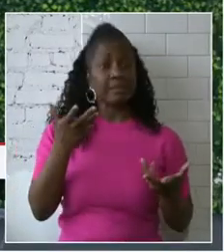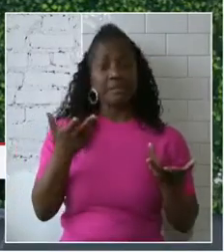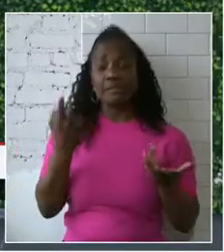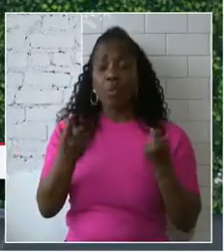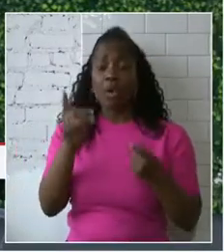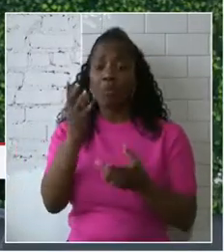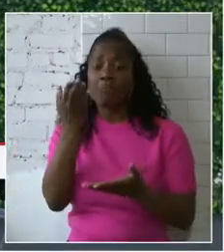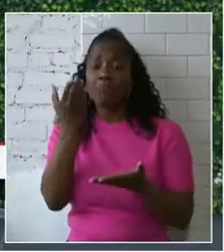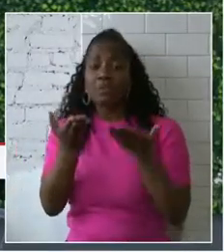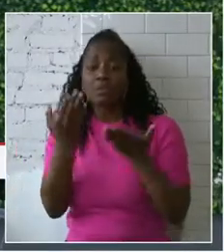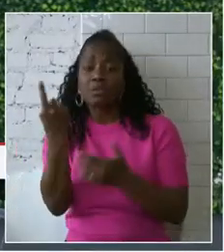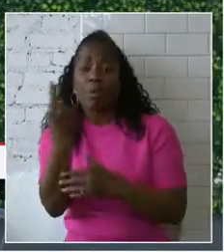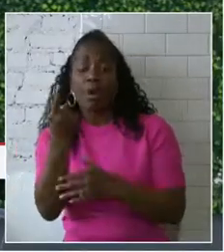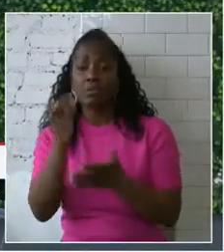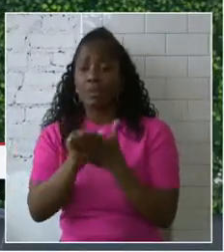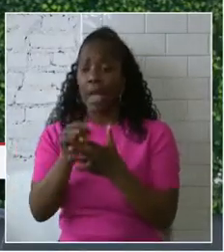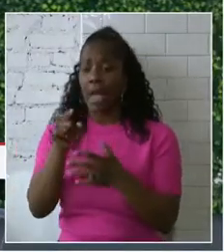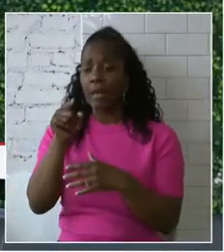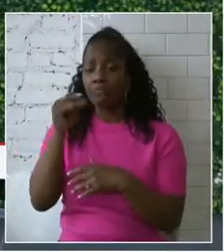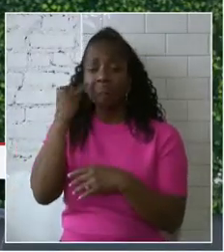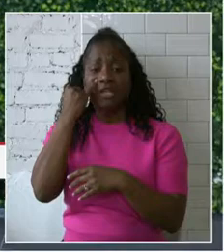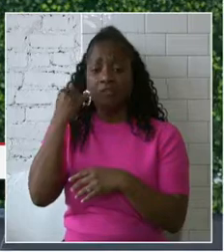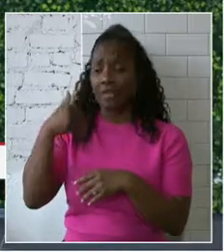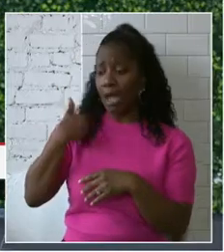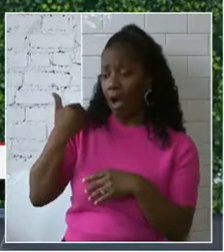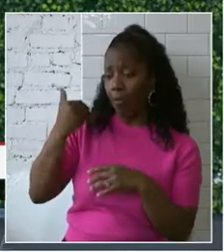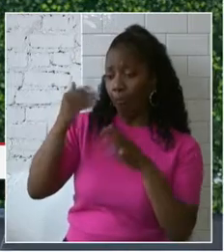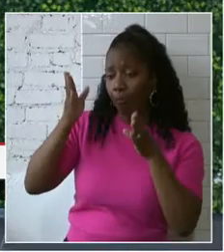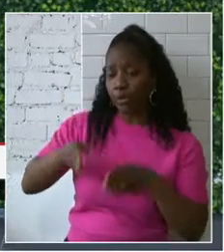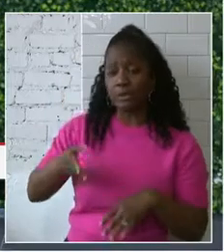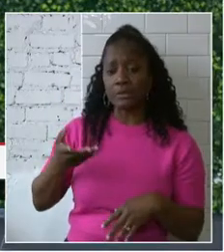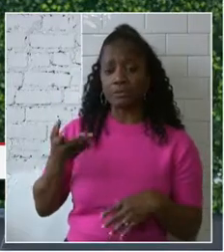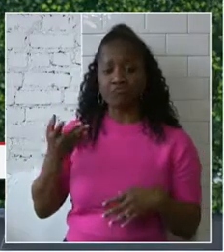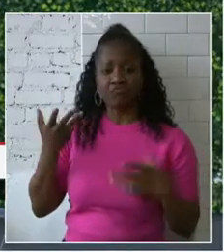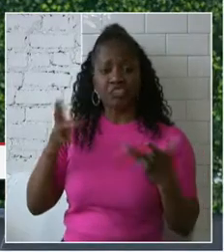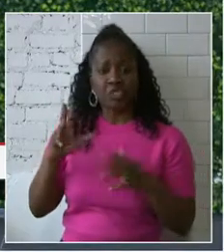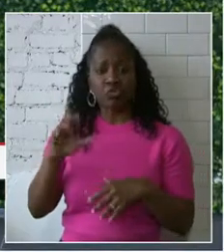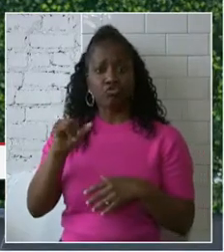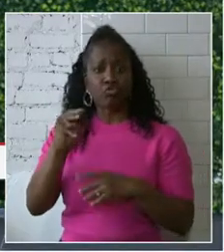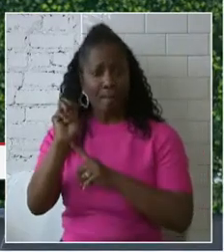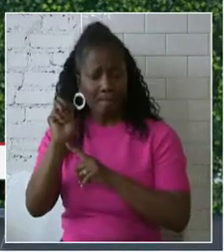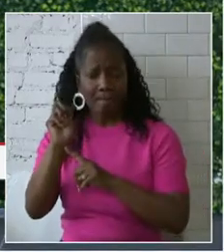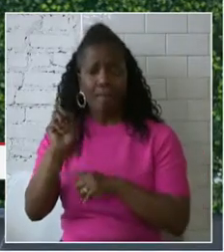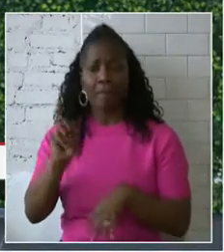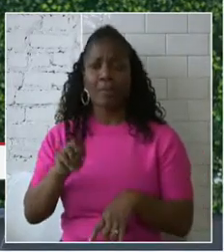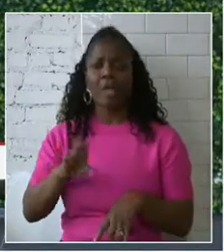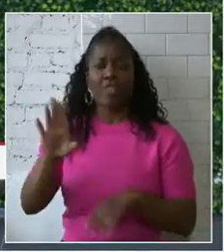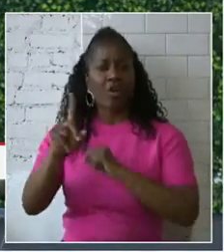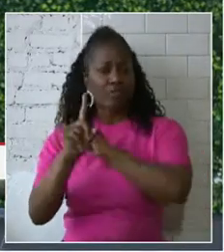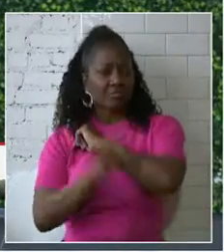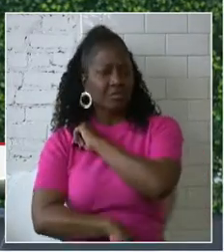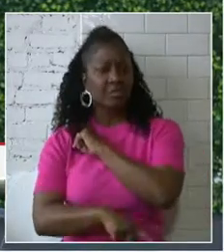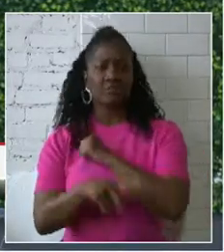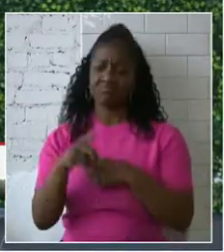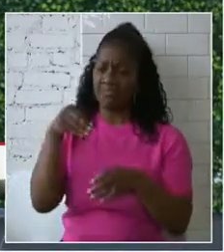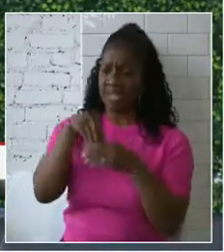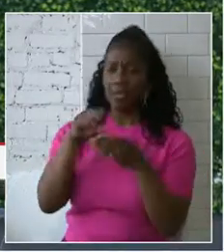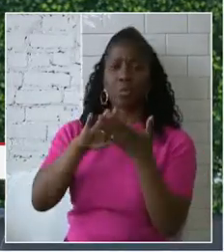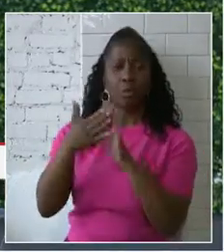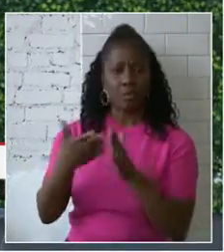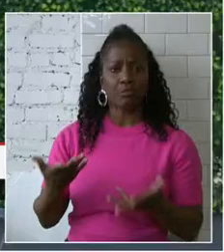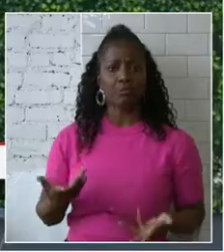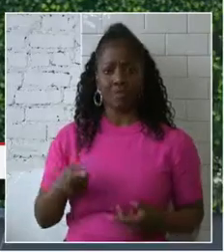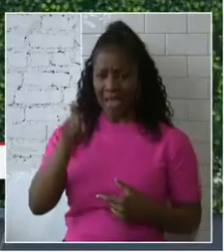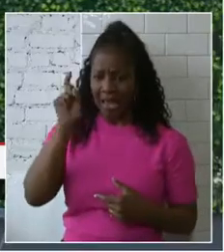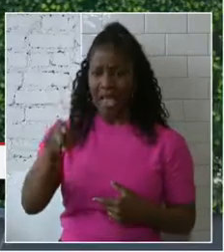committed, a juvenile committed of a crime, or in their sentence is in the community. They